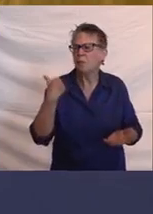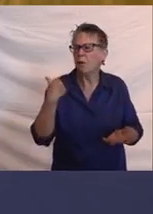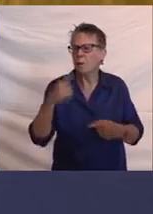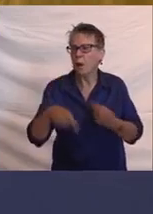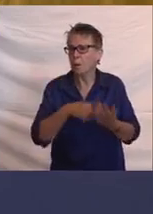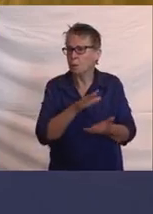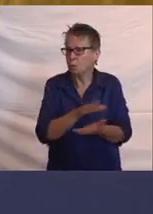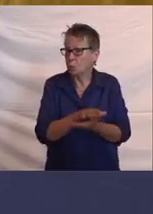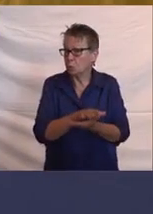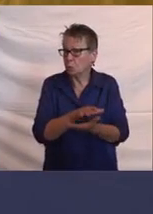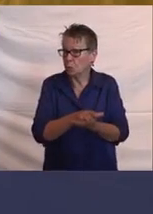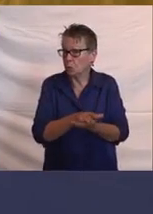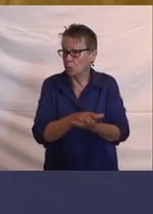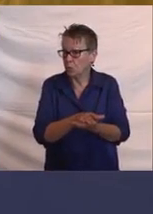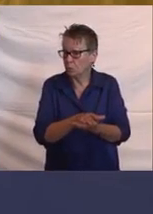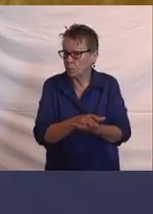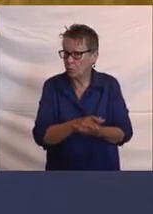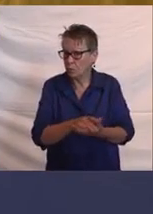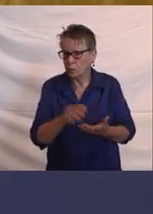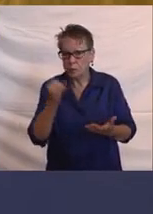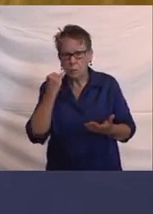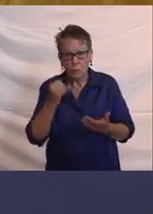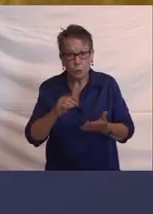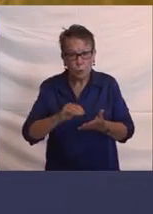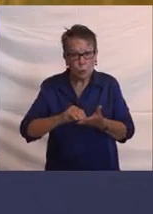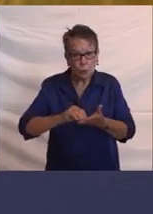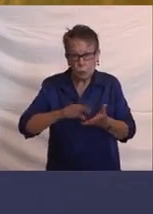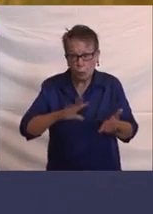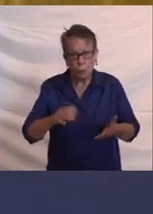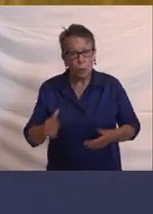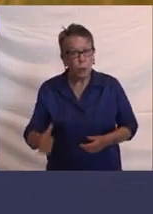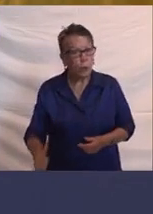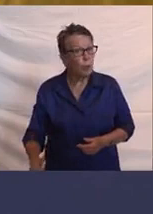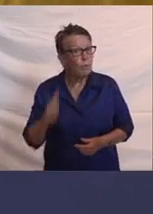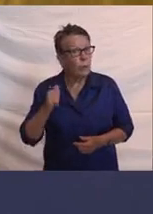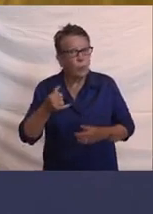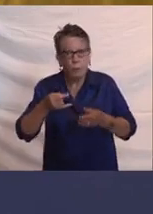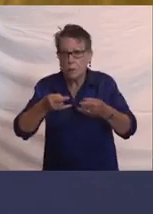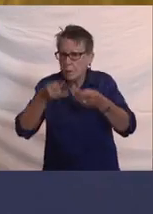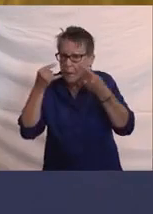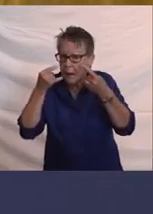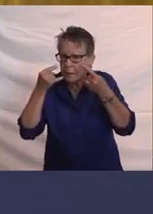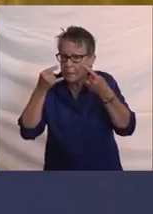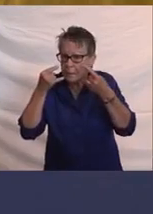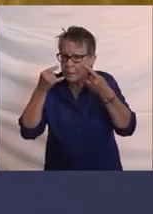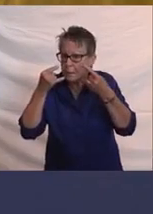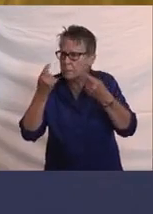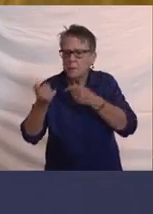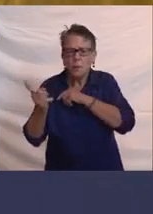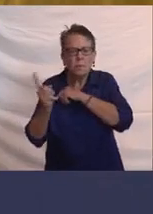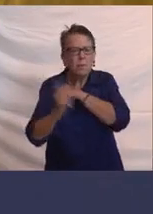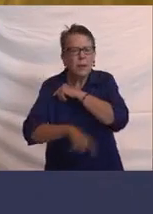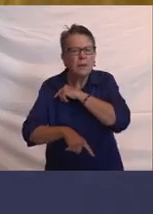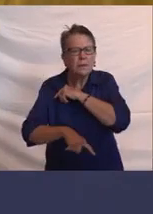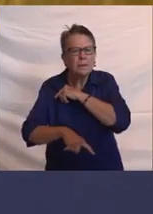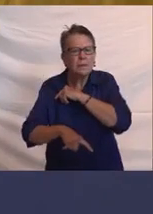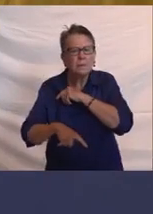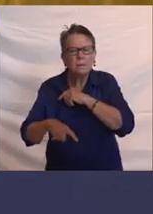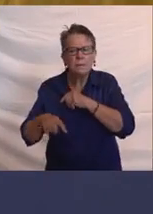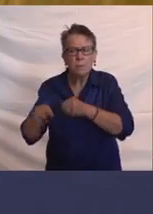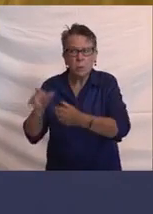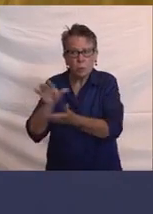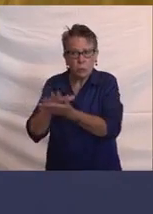for kids who refuse to wear masks in schools, it's up to the district. How does that discipline work for kids or parents in childcare settings? And